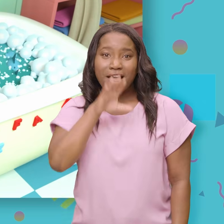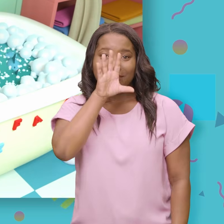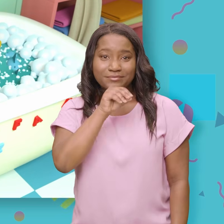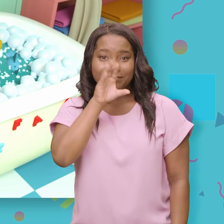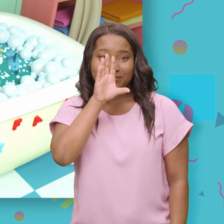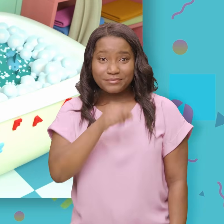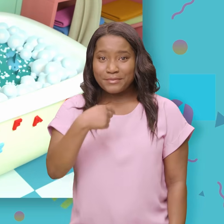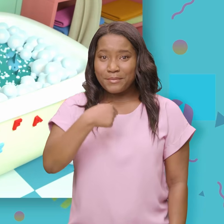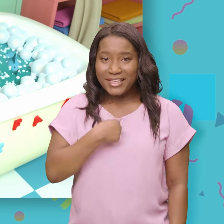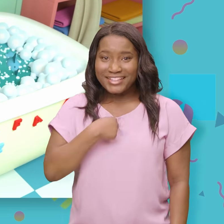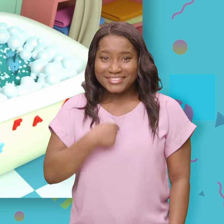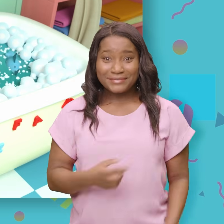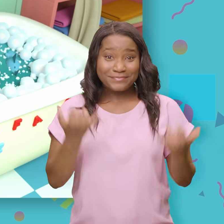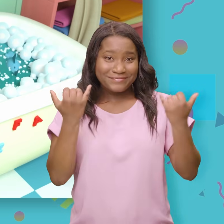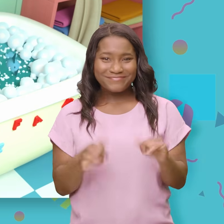I